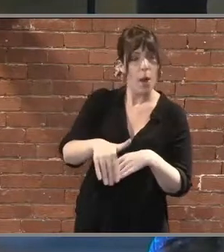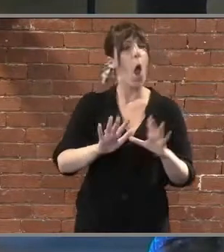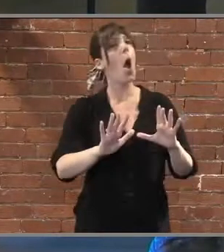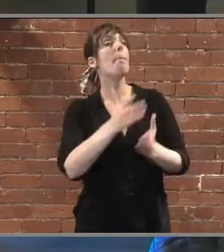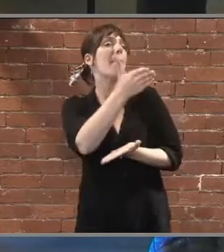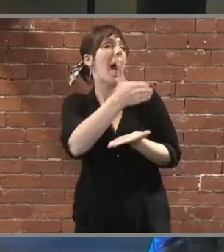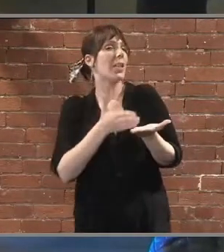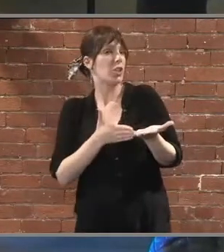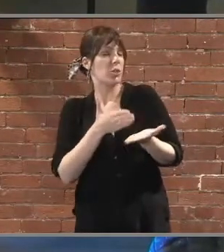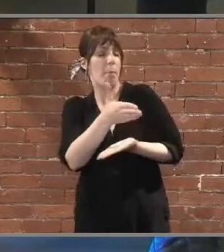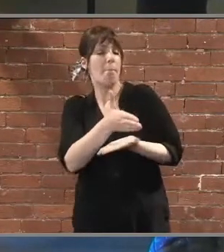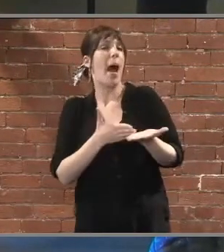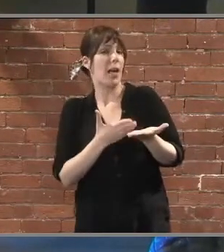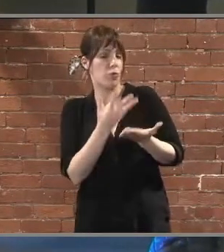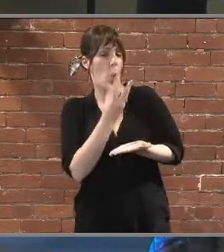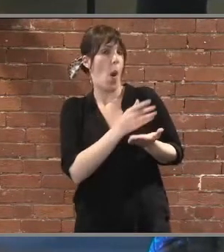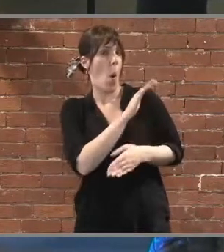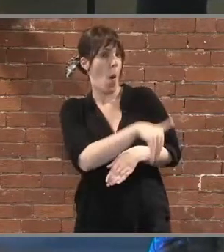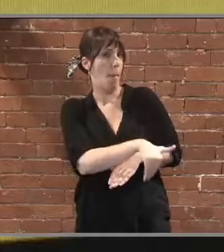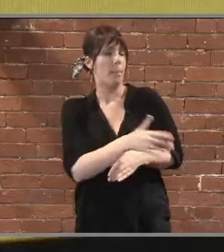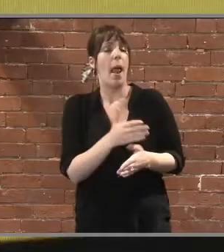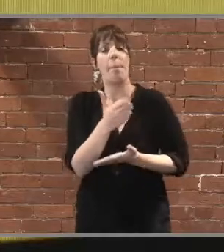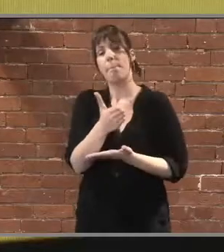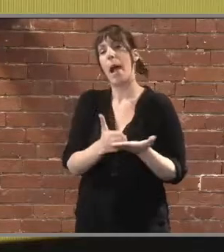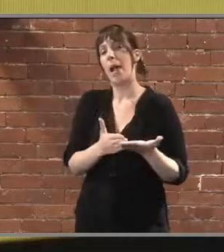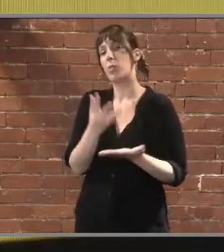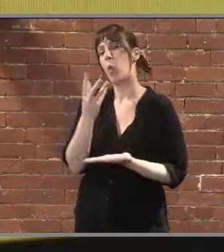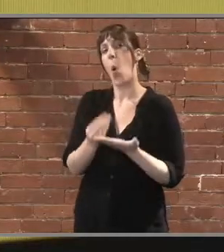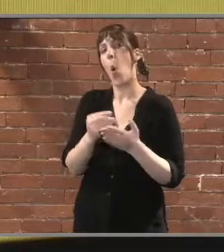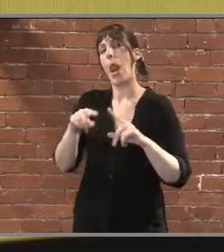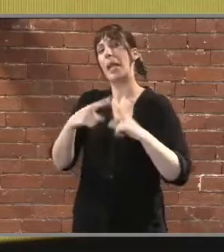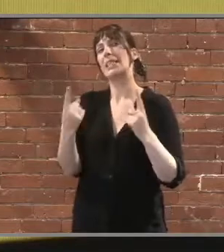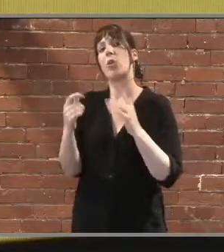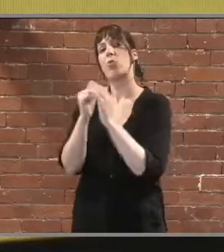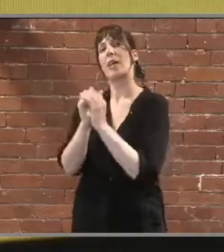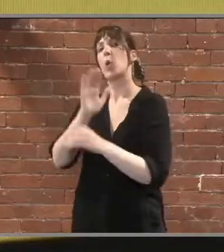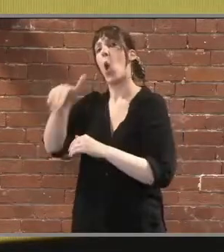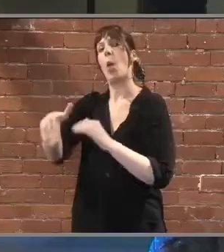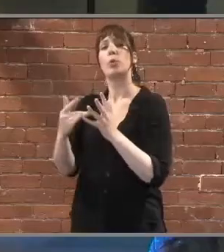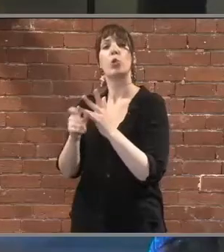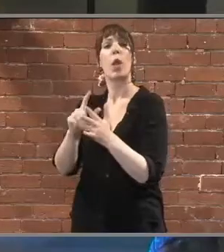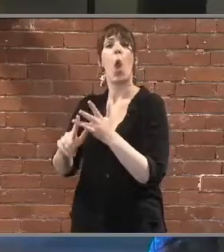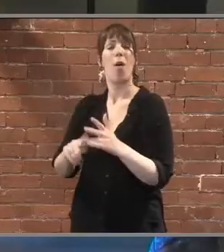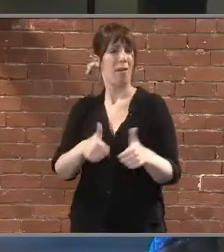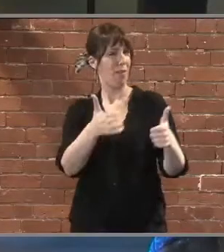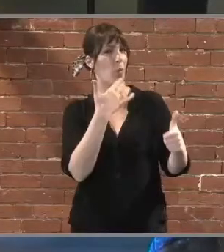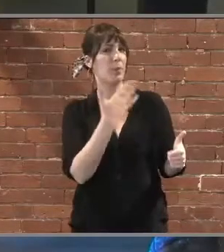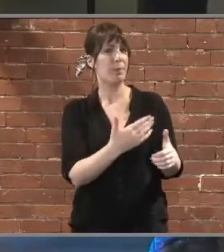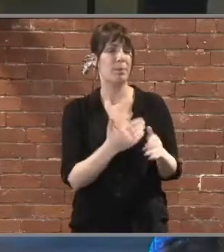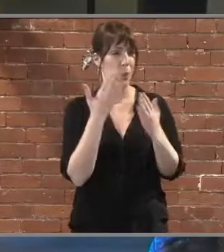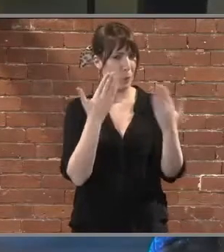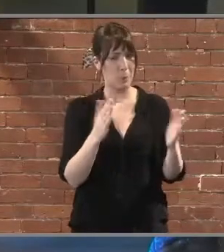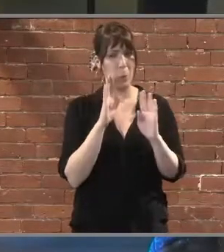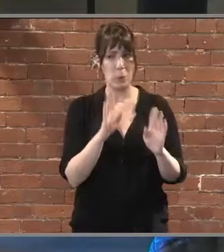Partially, yeah. And also at another friend's home studio as well. So. Cool, that's awesome. Well,